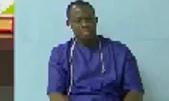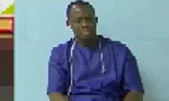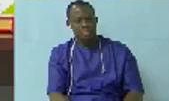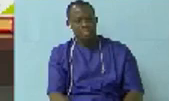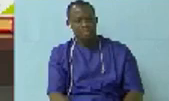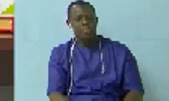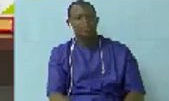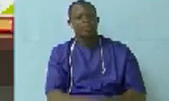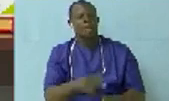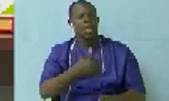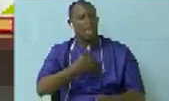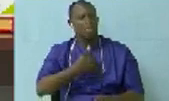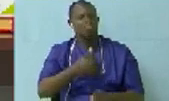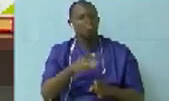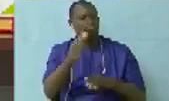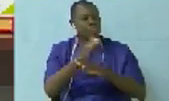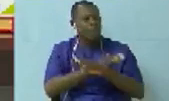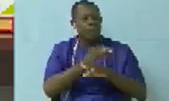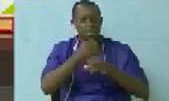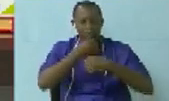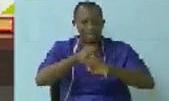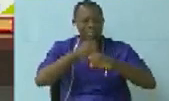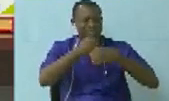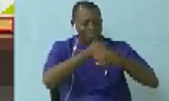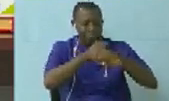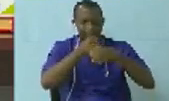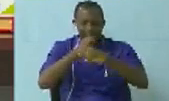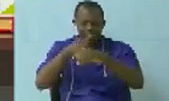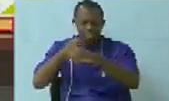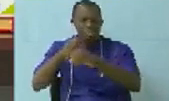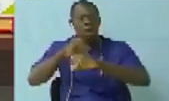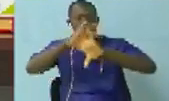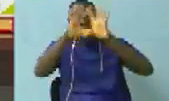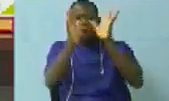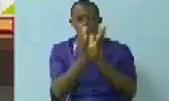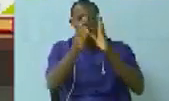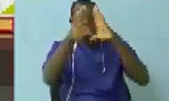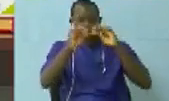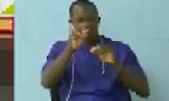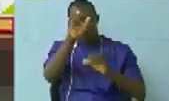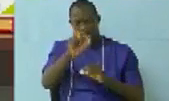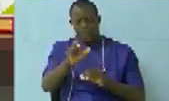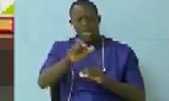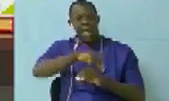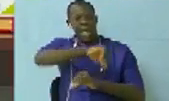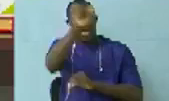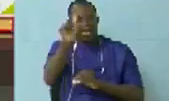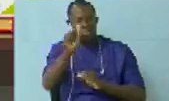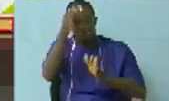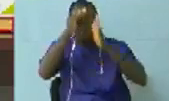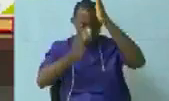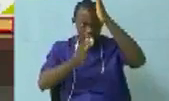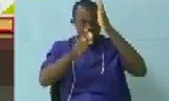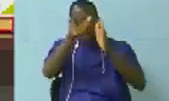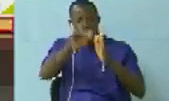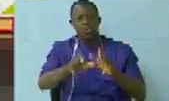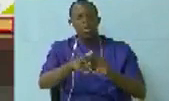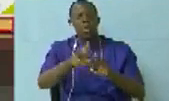I used to train all those soldiers and officers of the Gambian forces who were identified